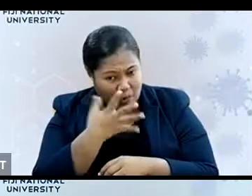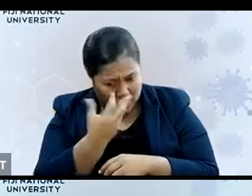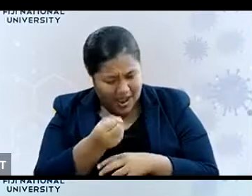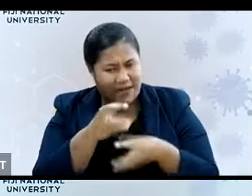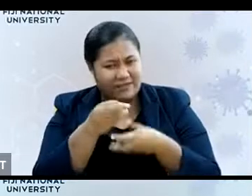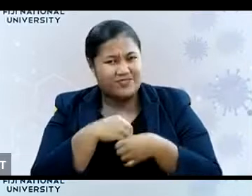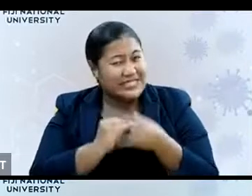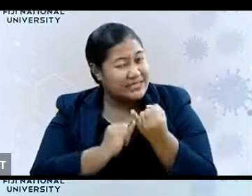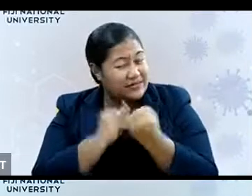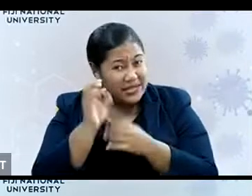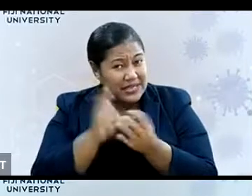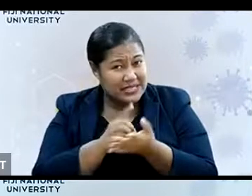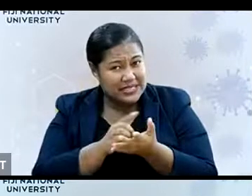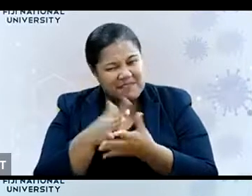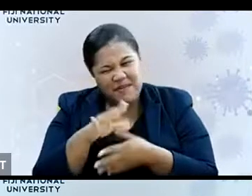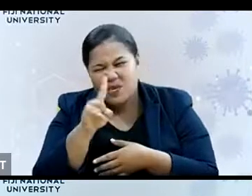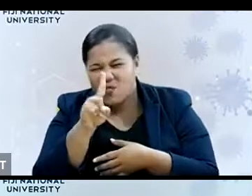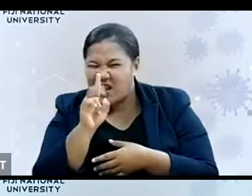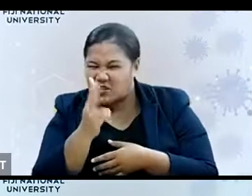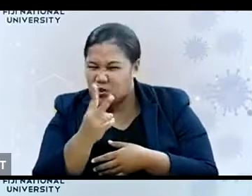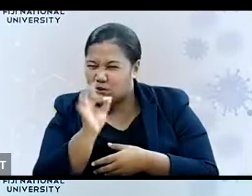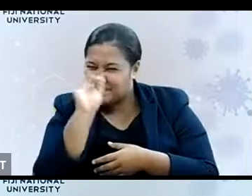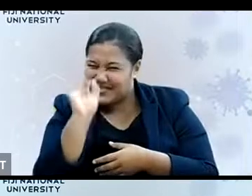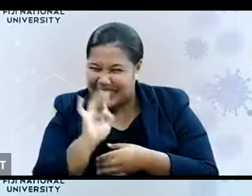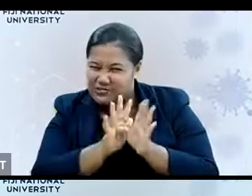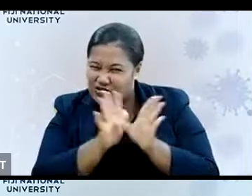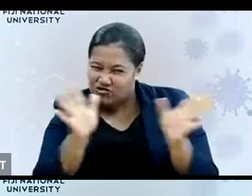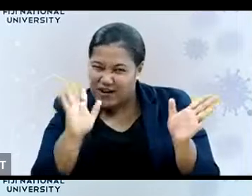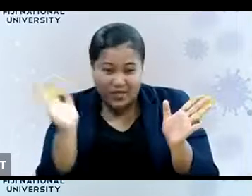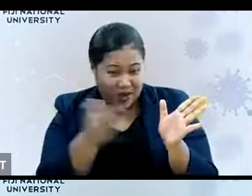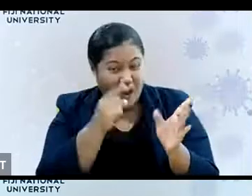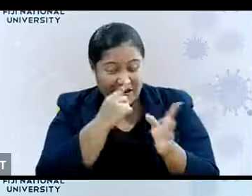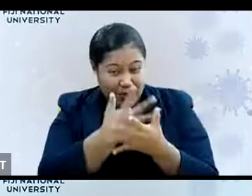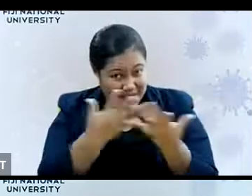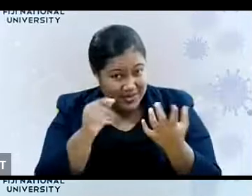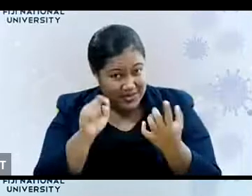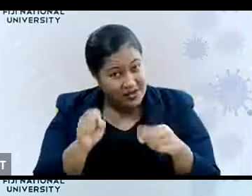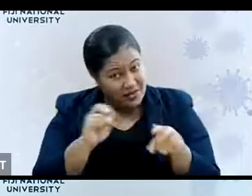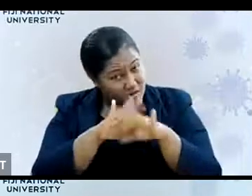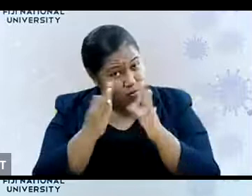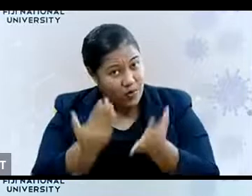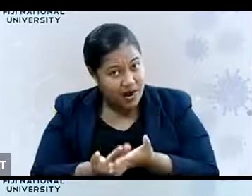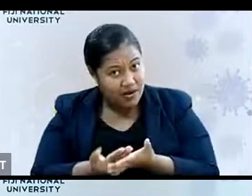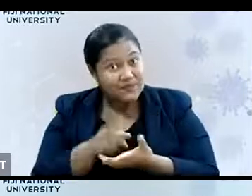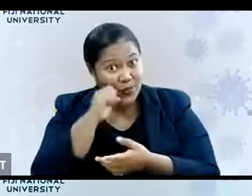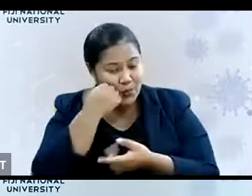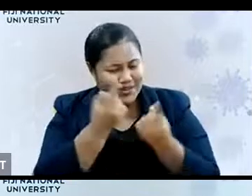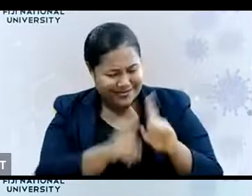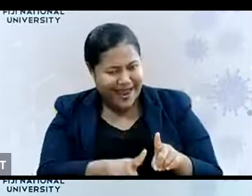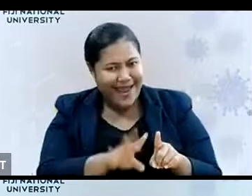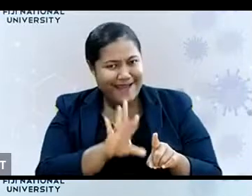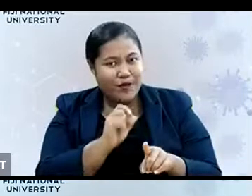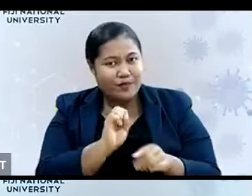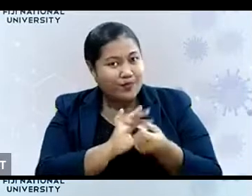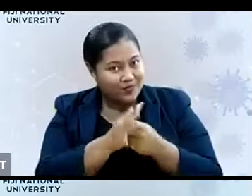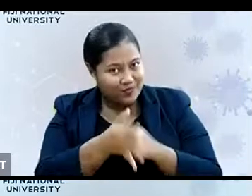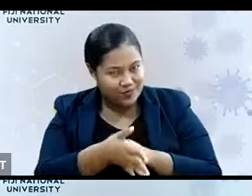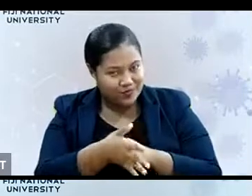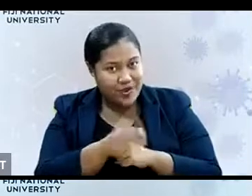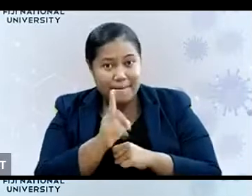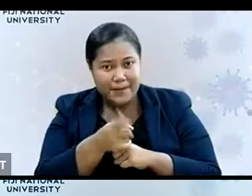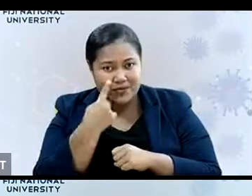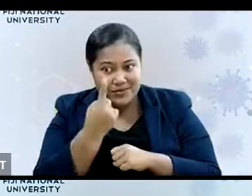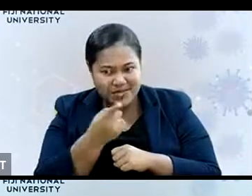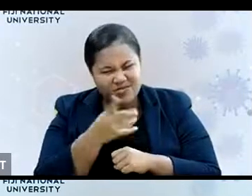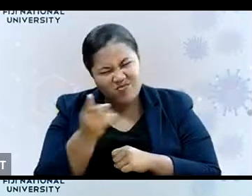sort of taken that about 1-2% generally across populations in the world will die from COVID-19. So if you take